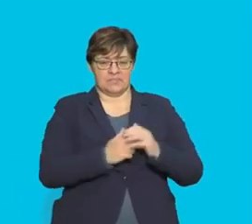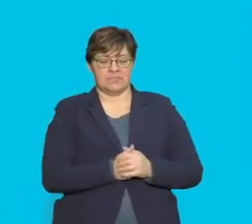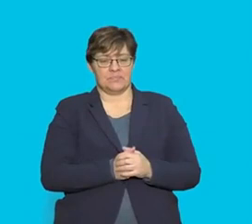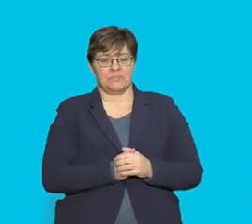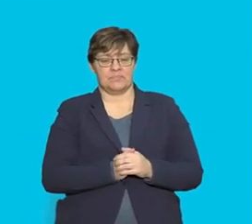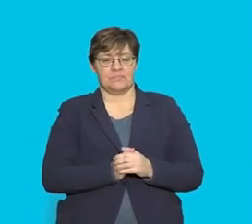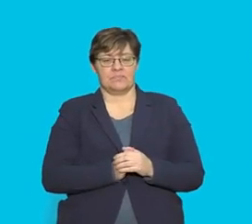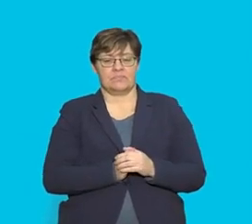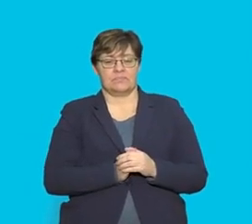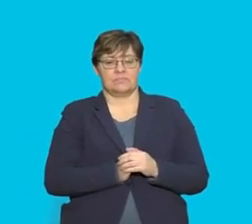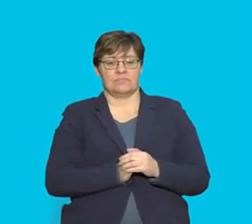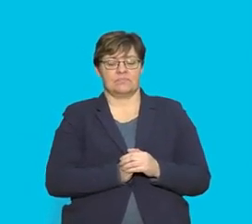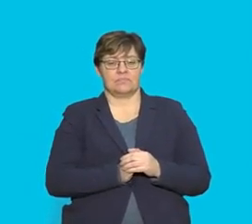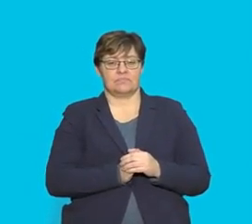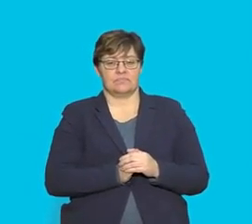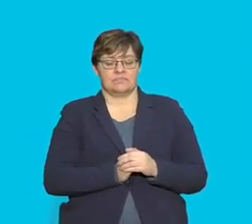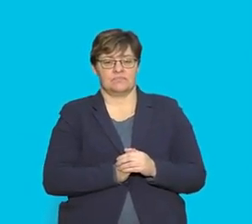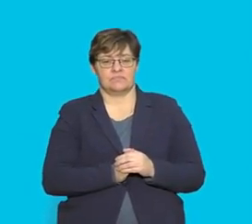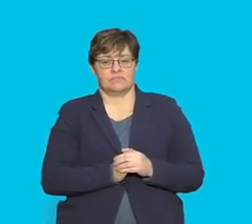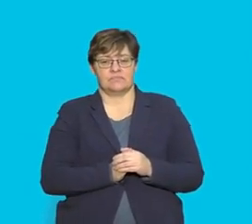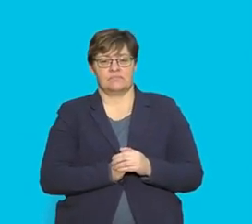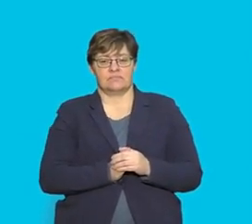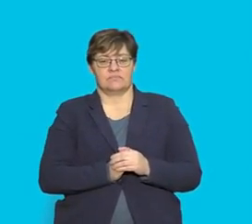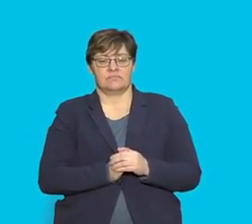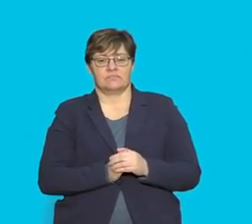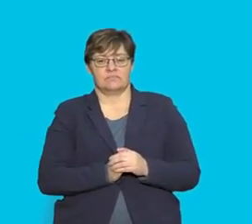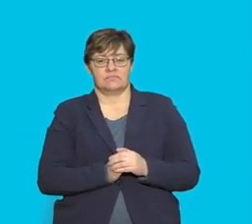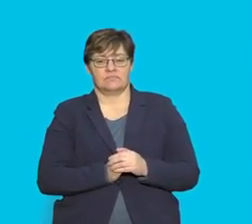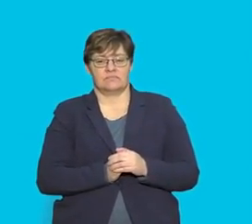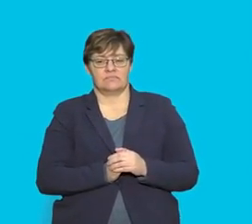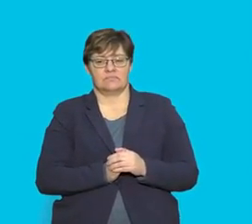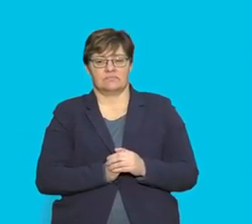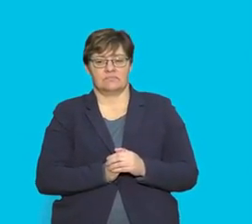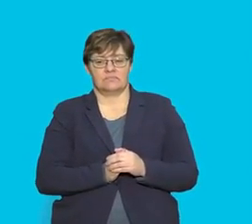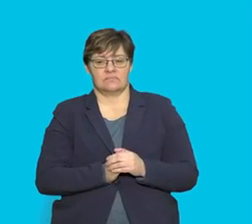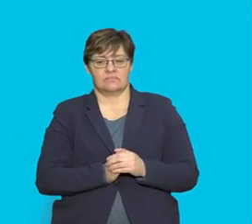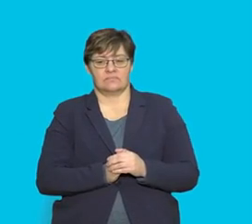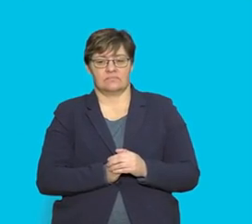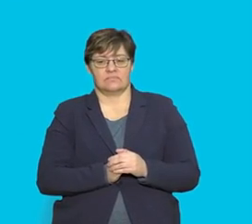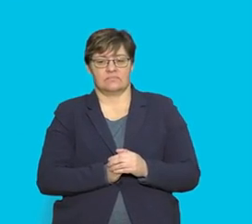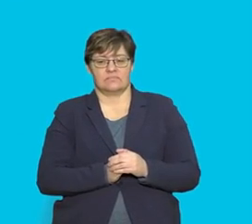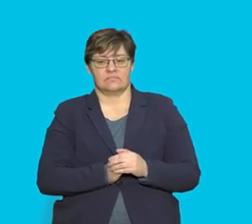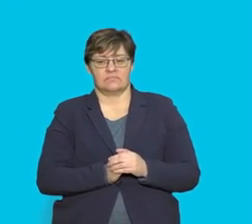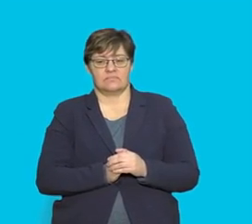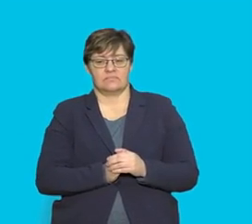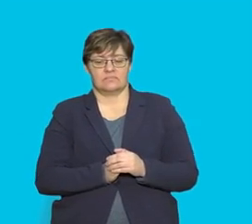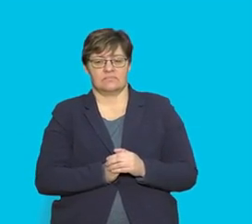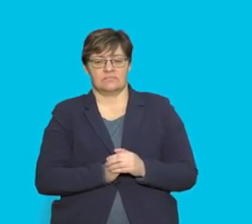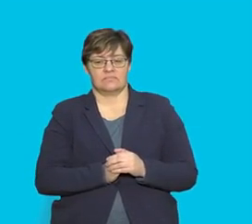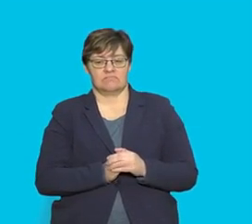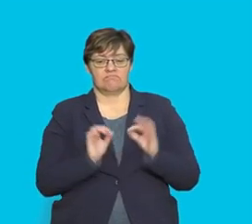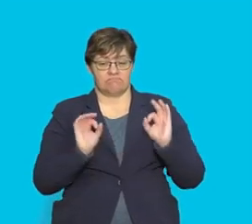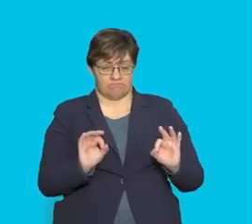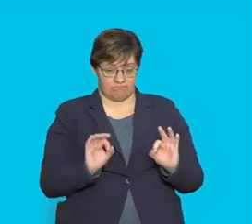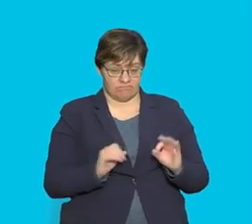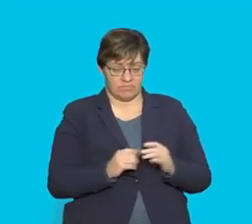See, so three equal angles and three equal sides. Now you can see my equal there looks very beautiful. Equal